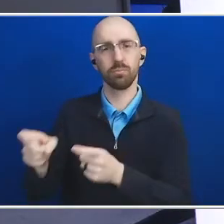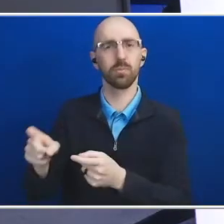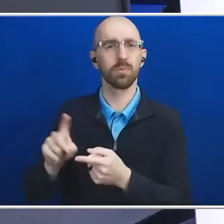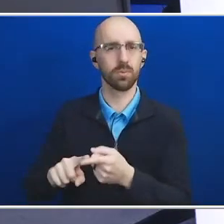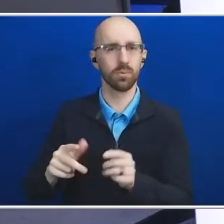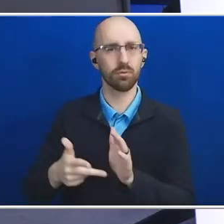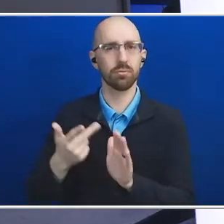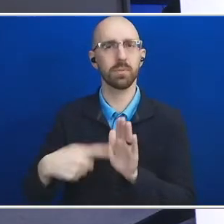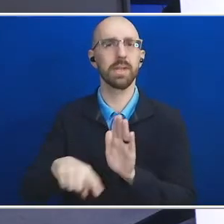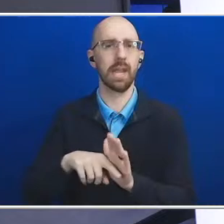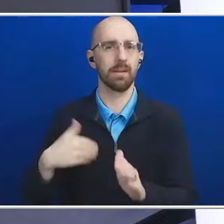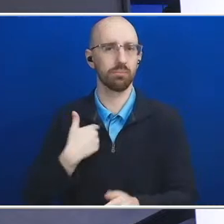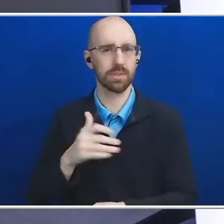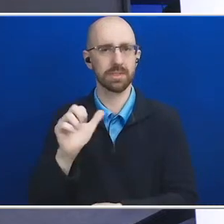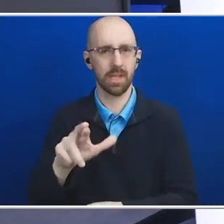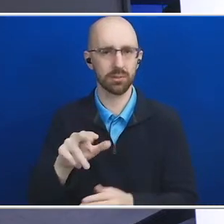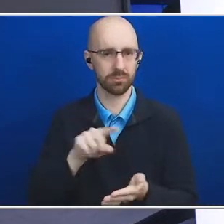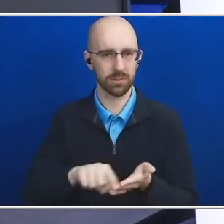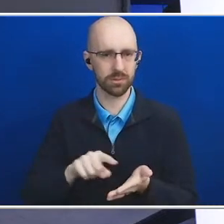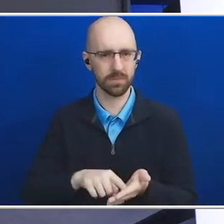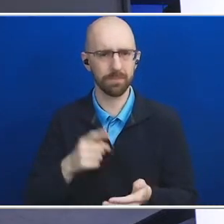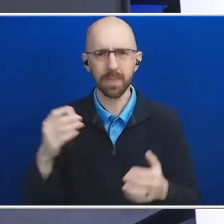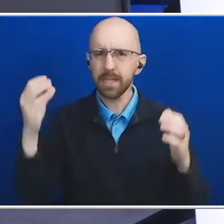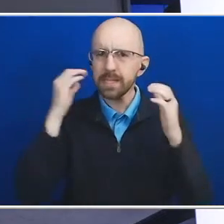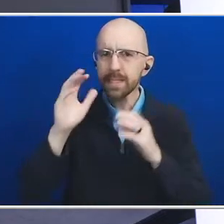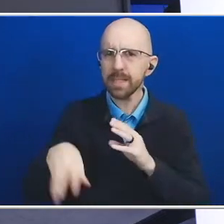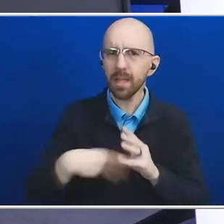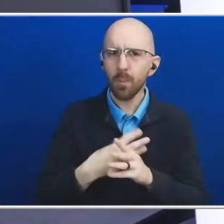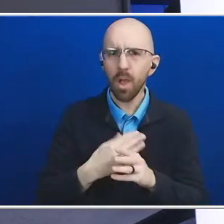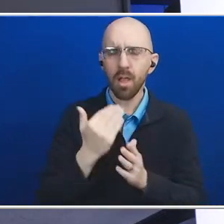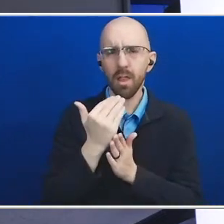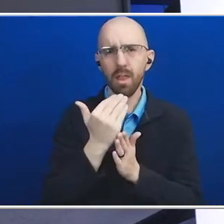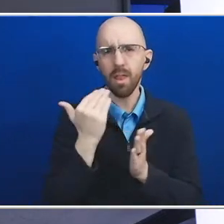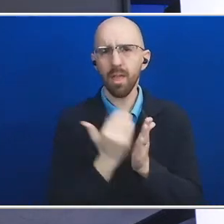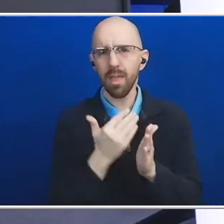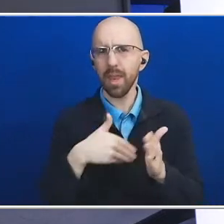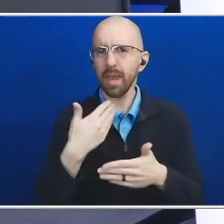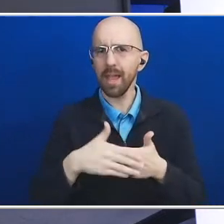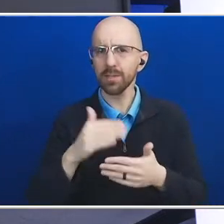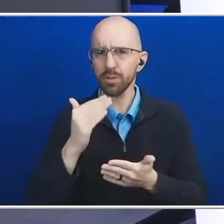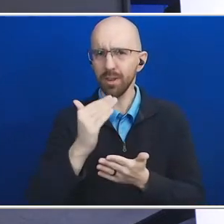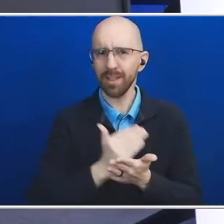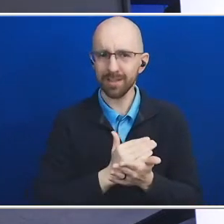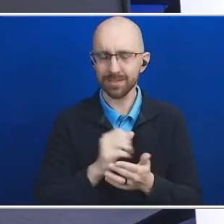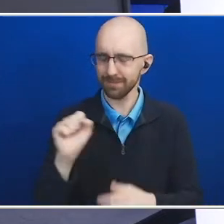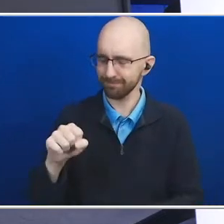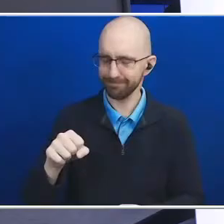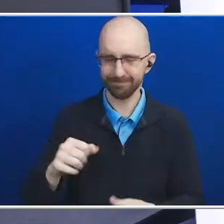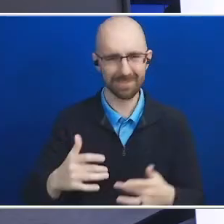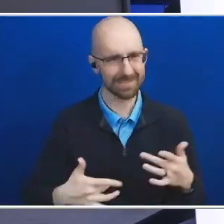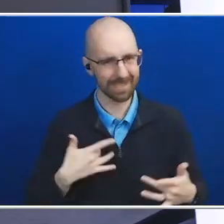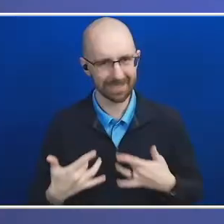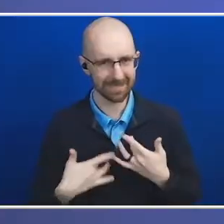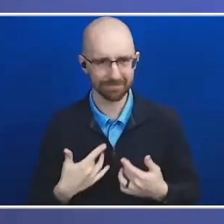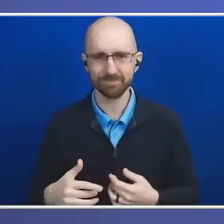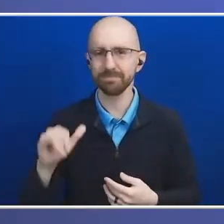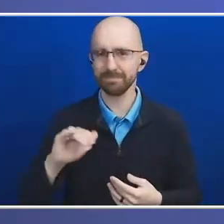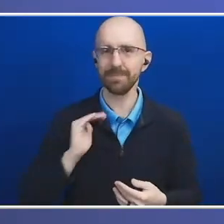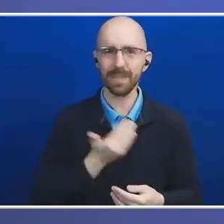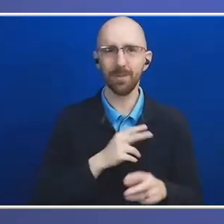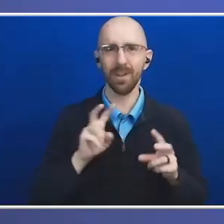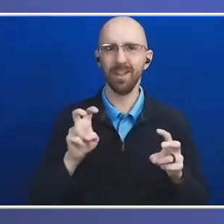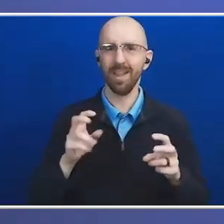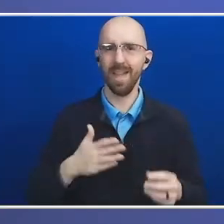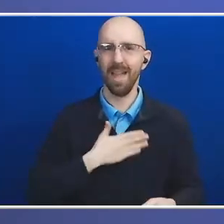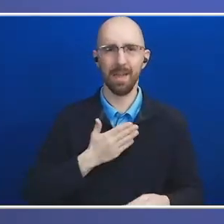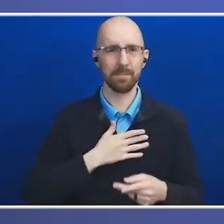then Disney World is on the list next? Yes, it is. Very exciting. Mm-hmm. That is our happy place, and so we figured